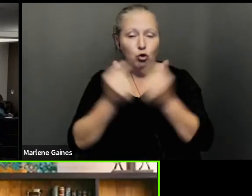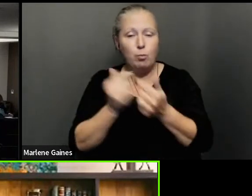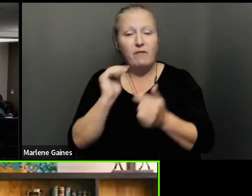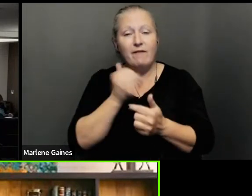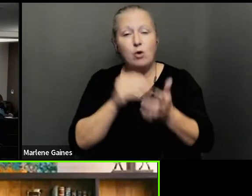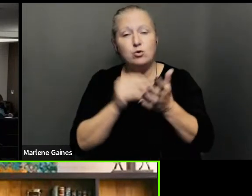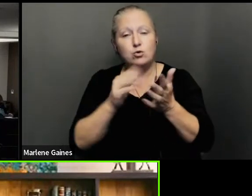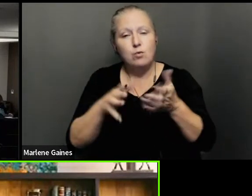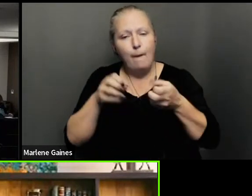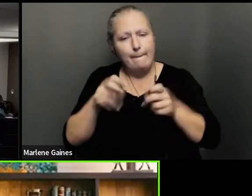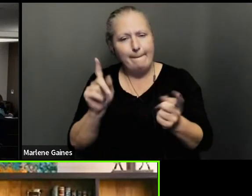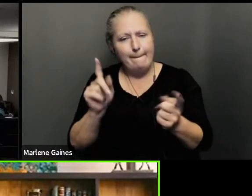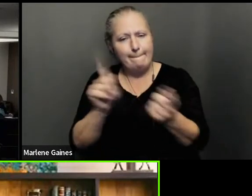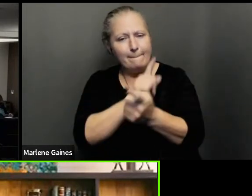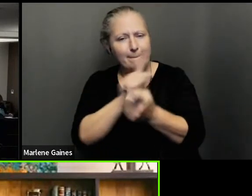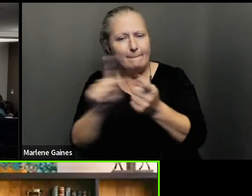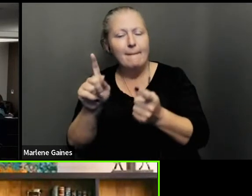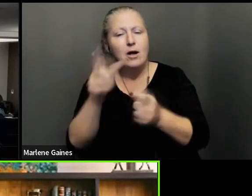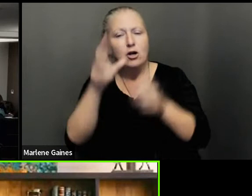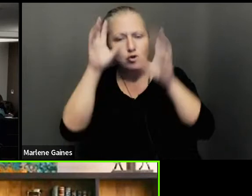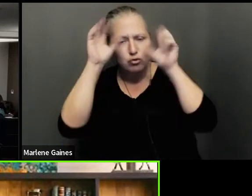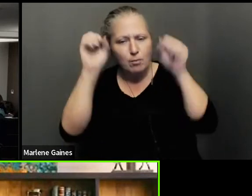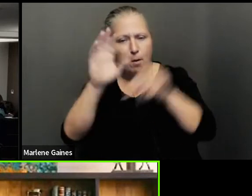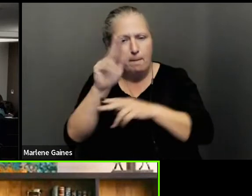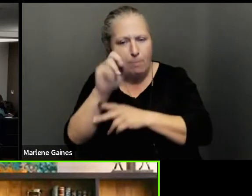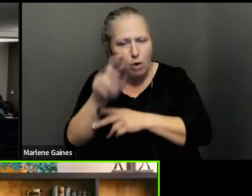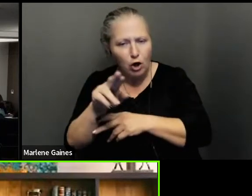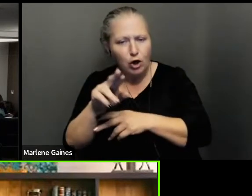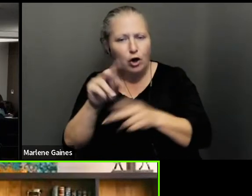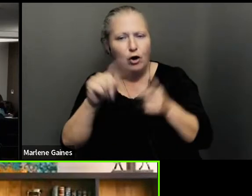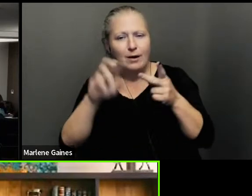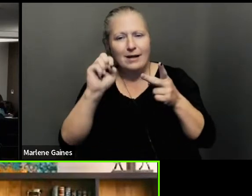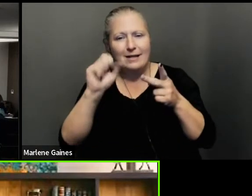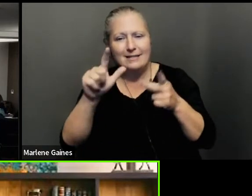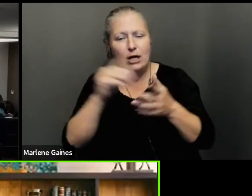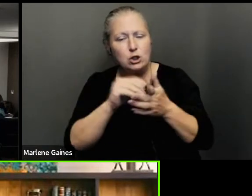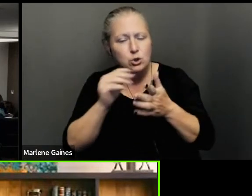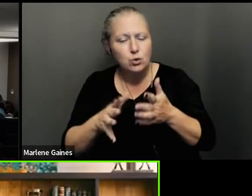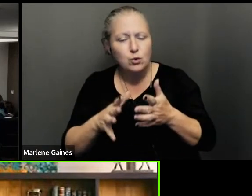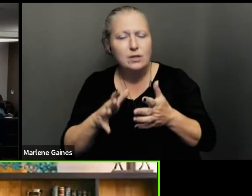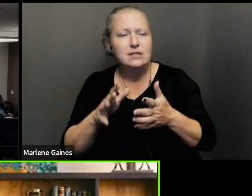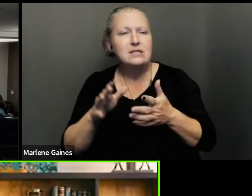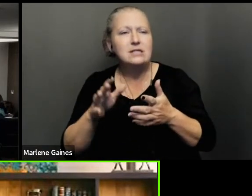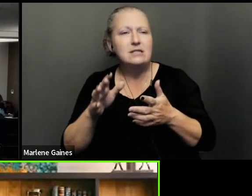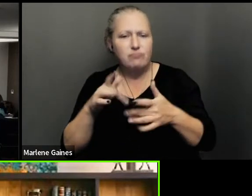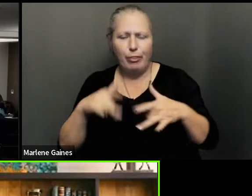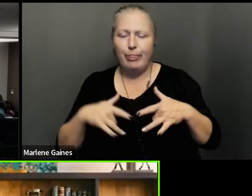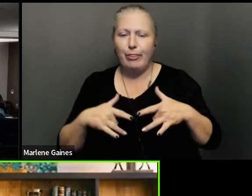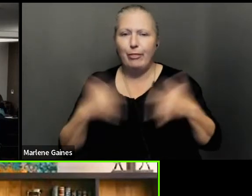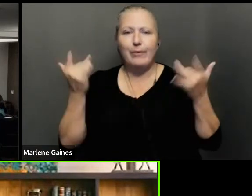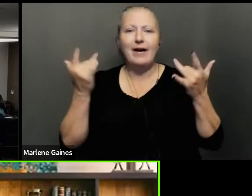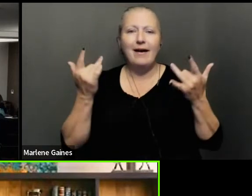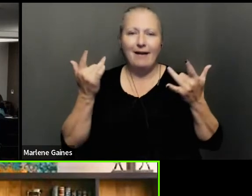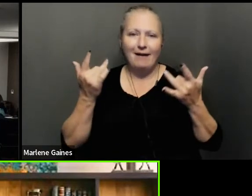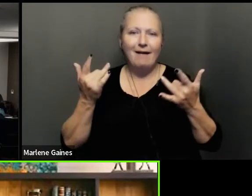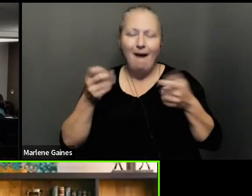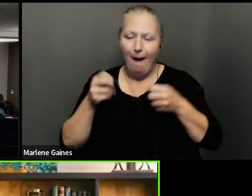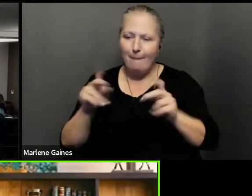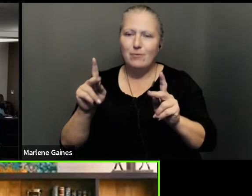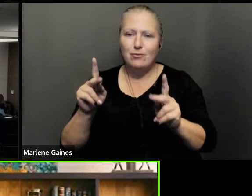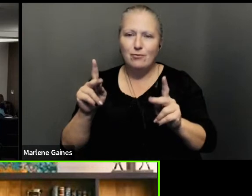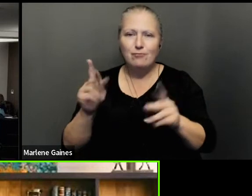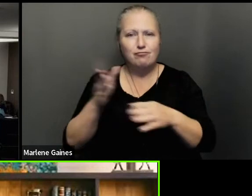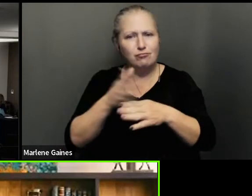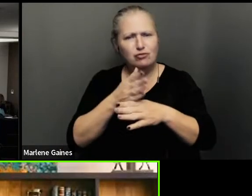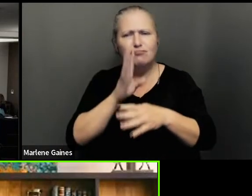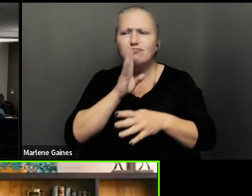had the opportunity to meet with Superintendent Booker. Our ESL students were kind of thrilled, I think, for the opportunity to just share